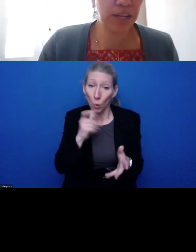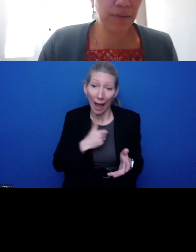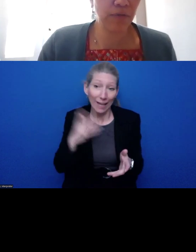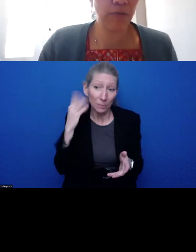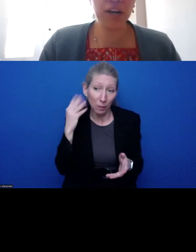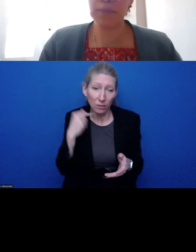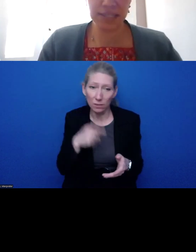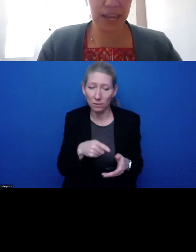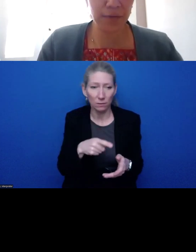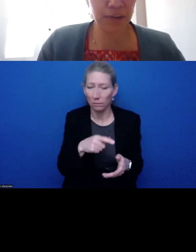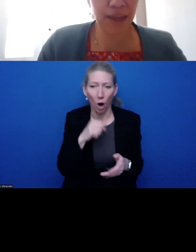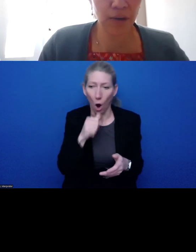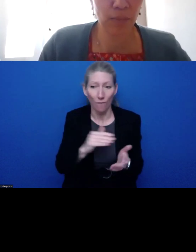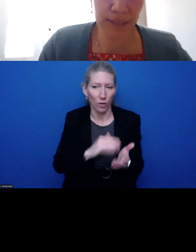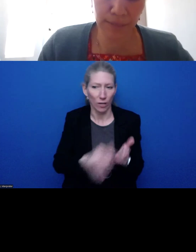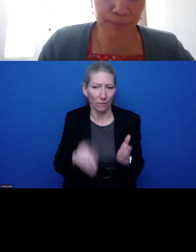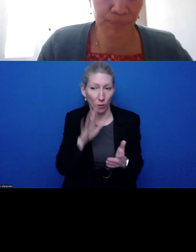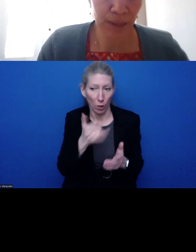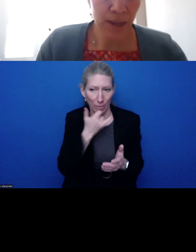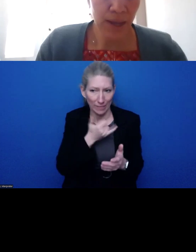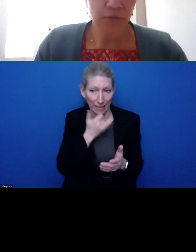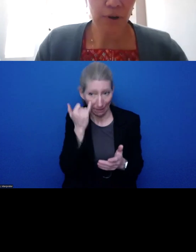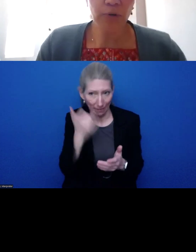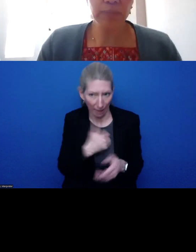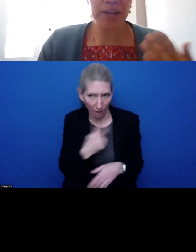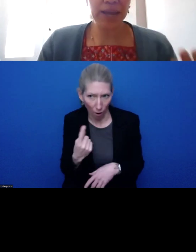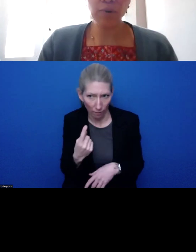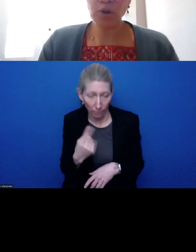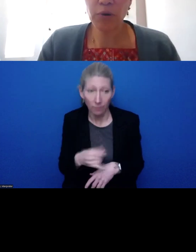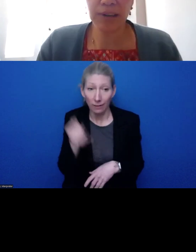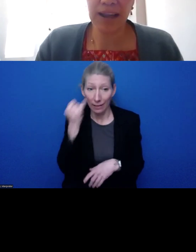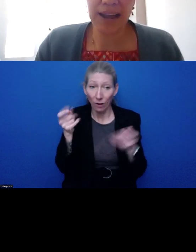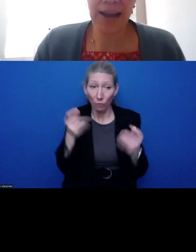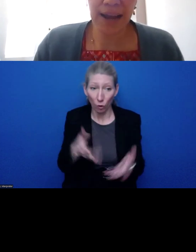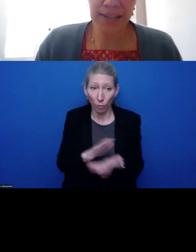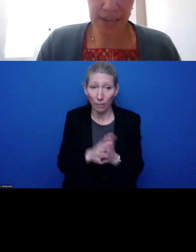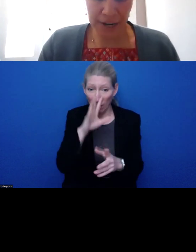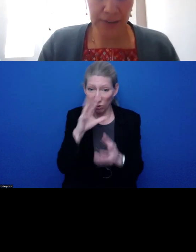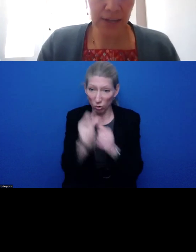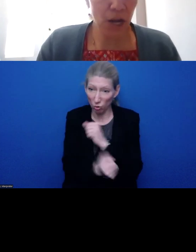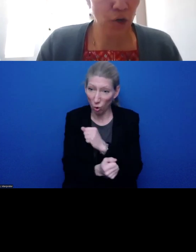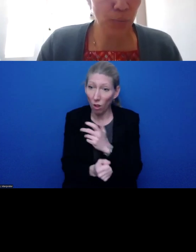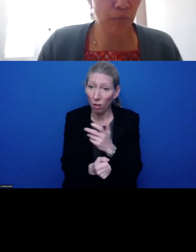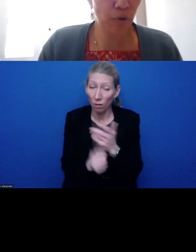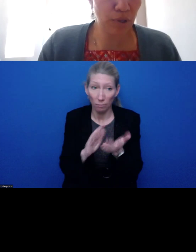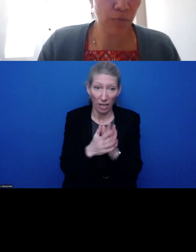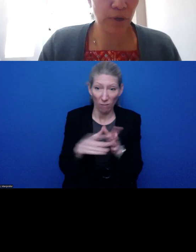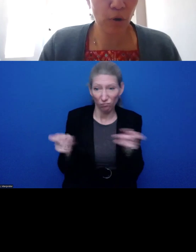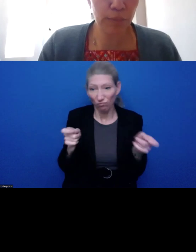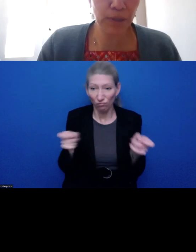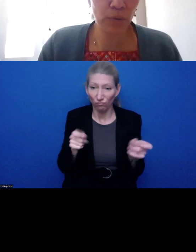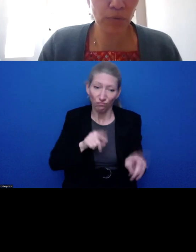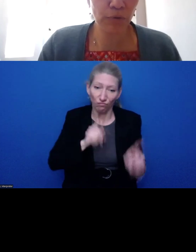be forgiven for their mistakes if they commit them. If a ruler became cruel and a tyrant, a group of lords